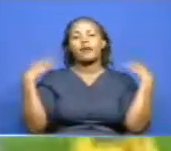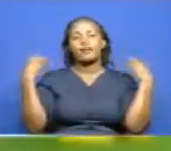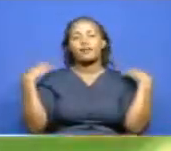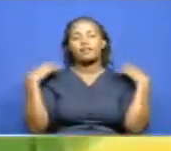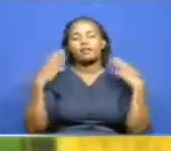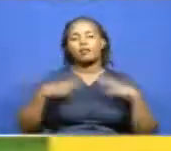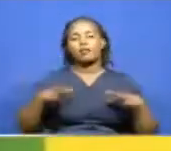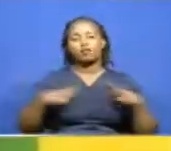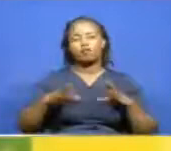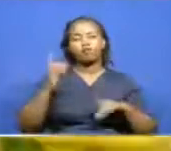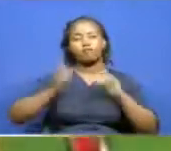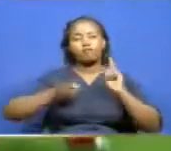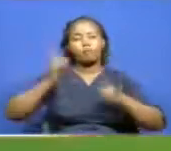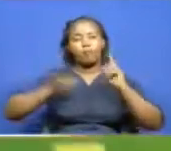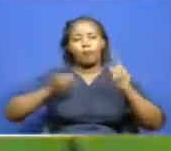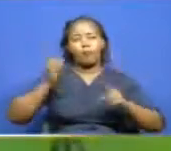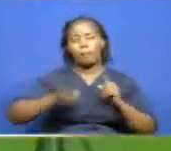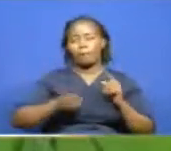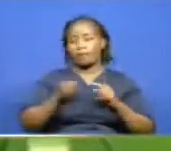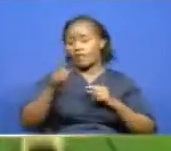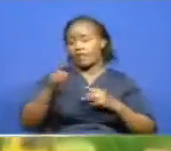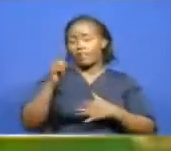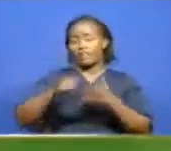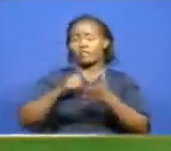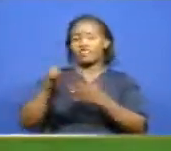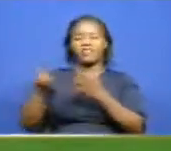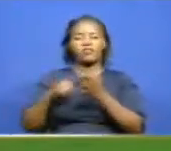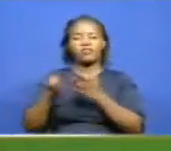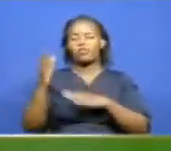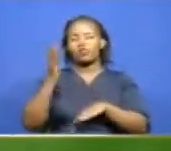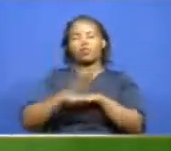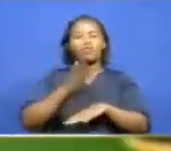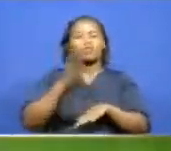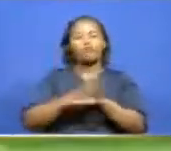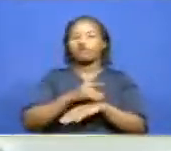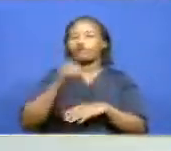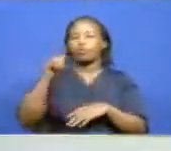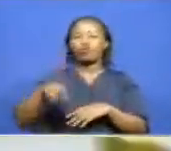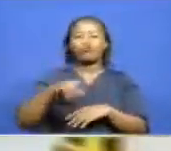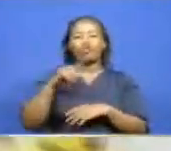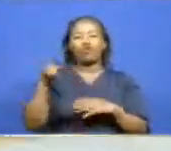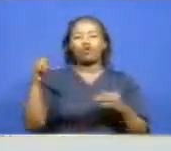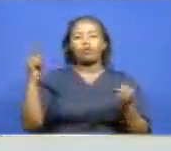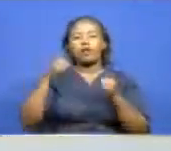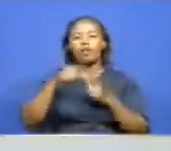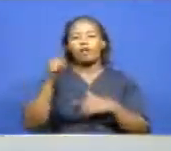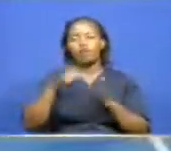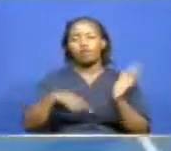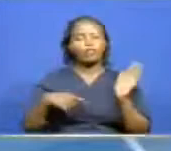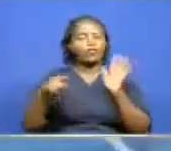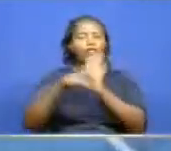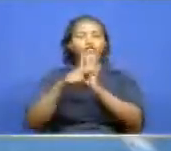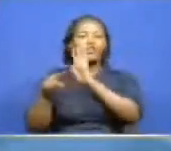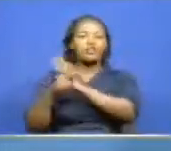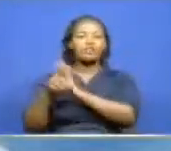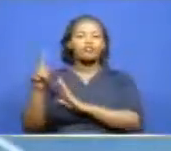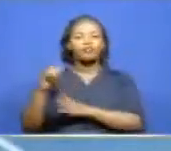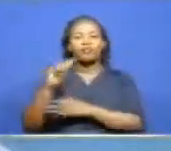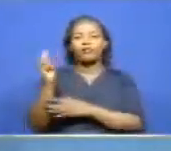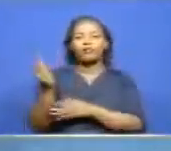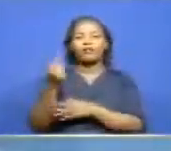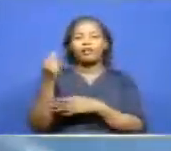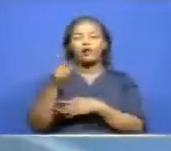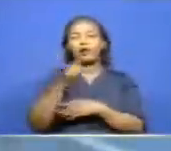athletes. Amina said that those accusations were baseless, callous and reckless, aiming to destroy the credibility of Kenya's